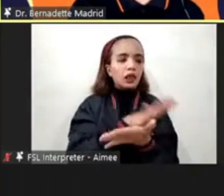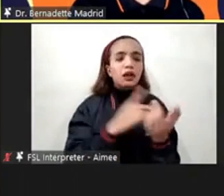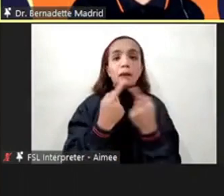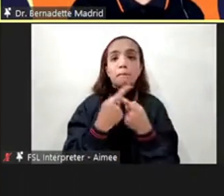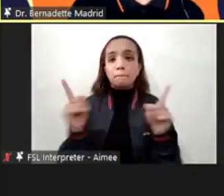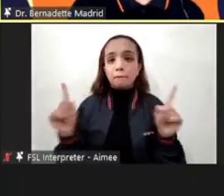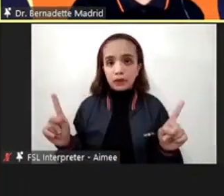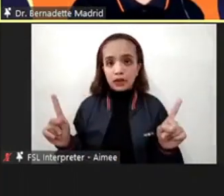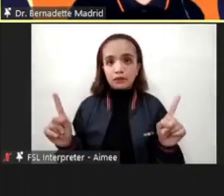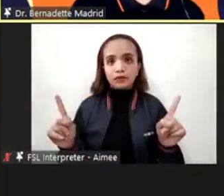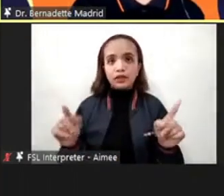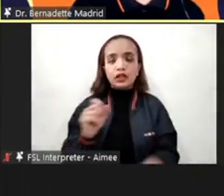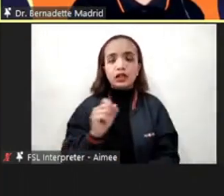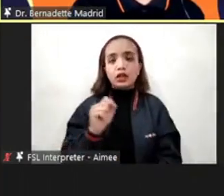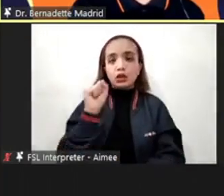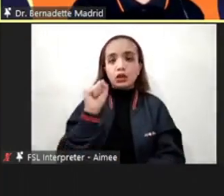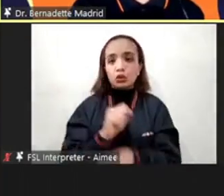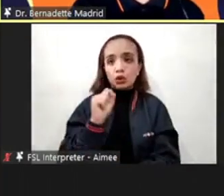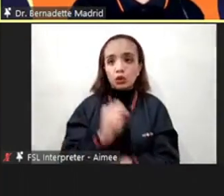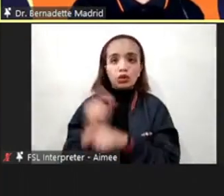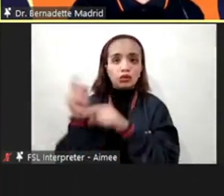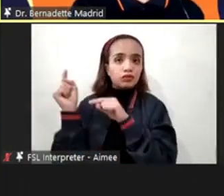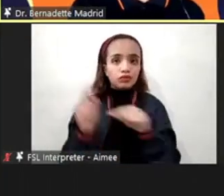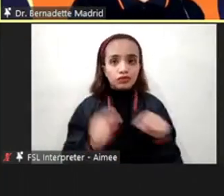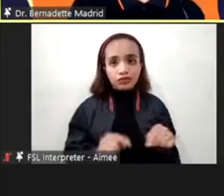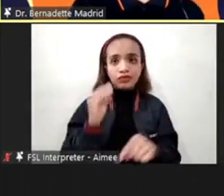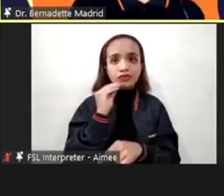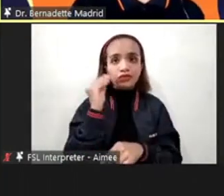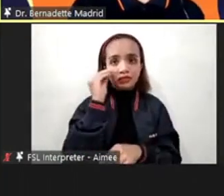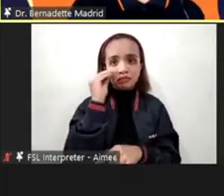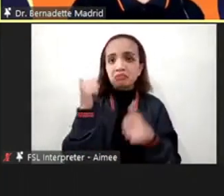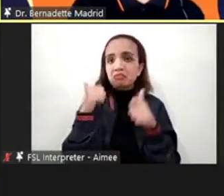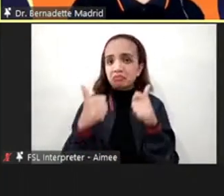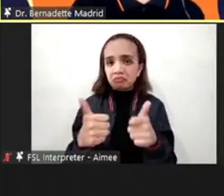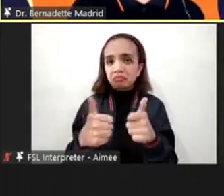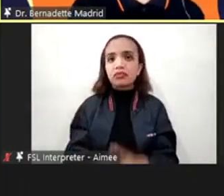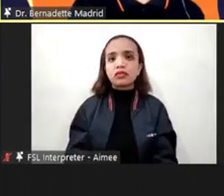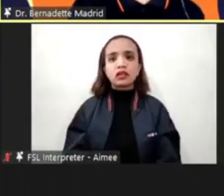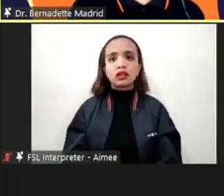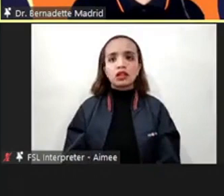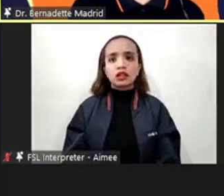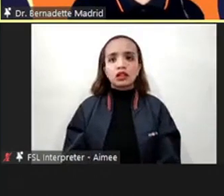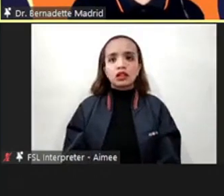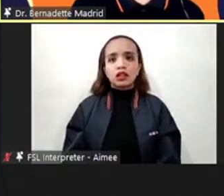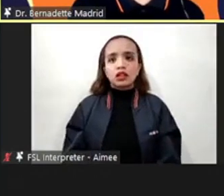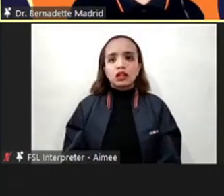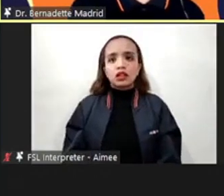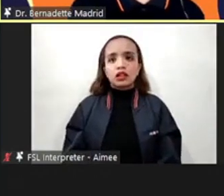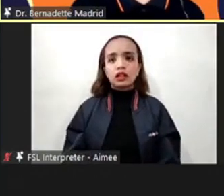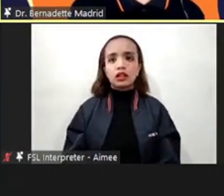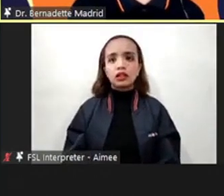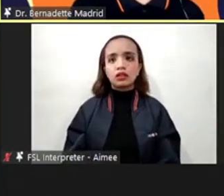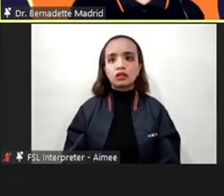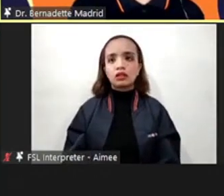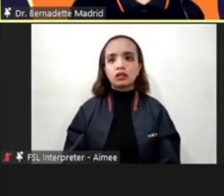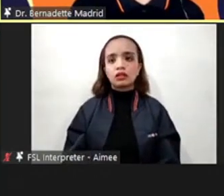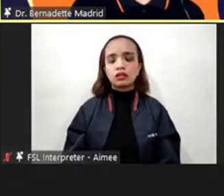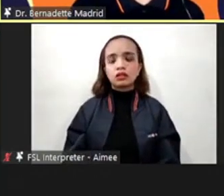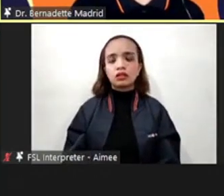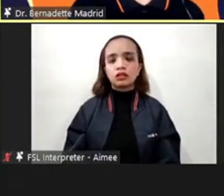from home seems to be working. And then during crisis also,